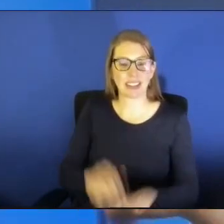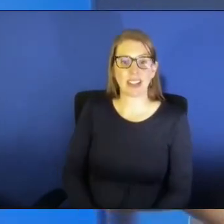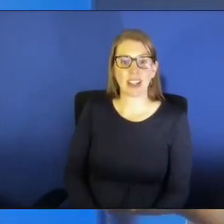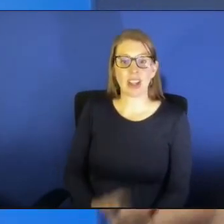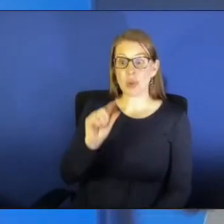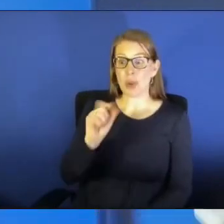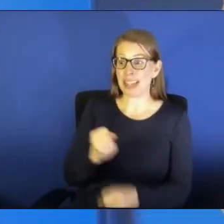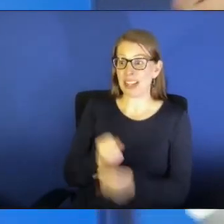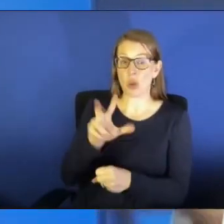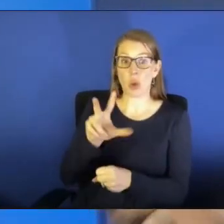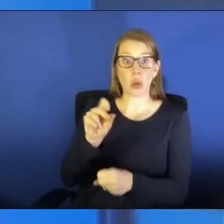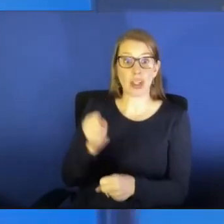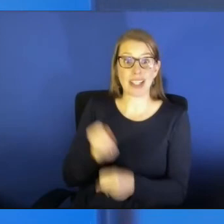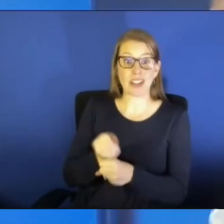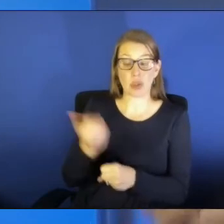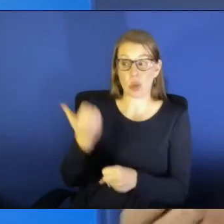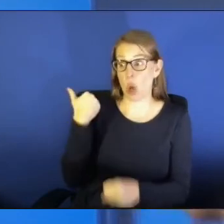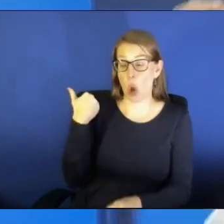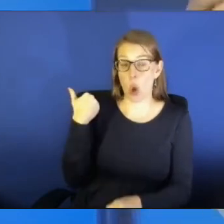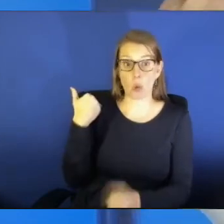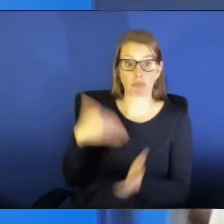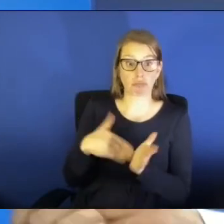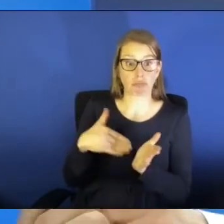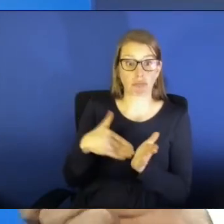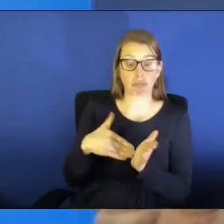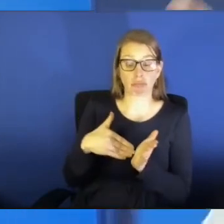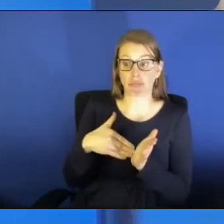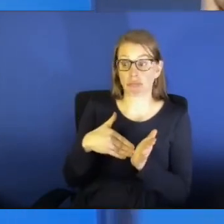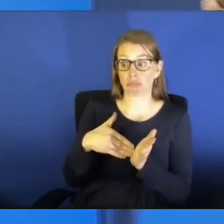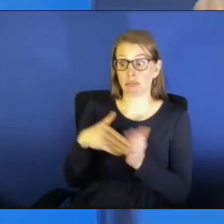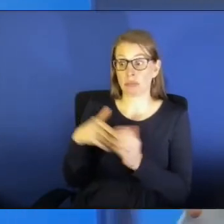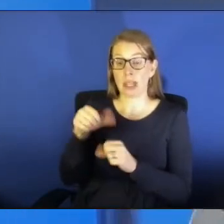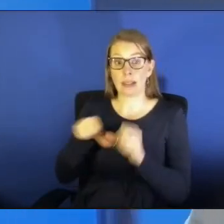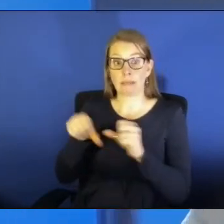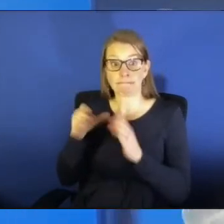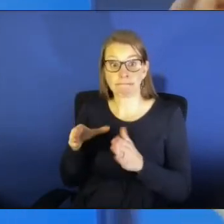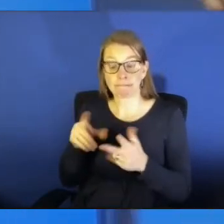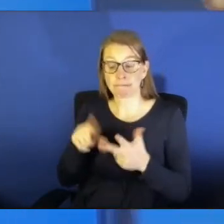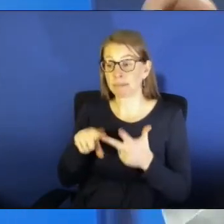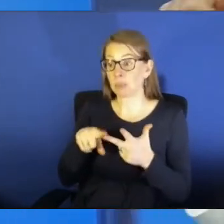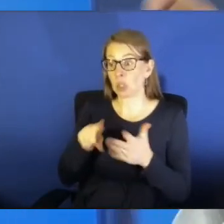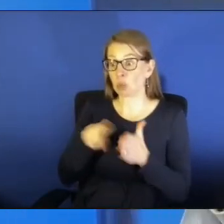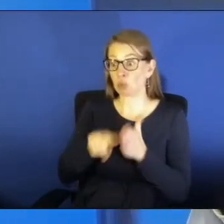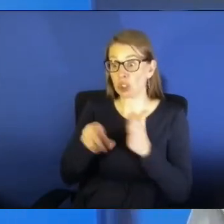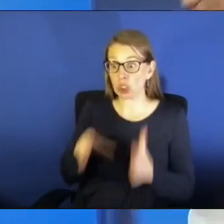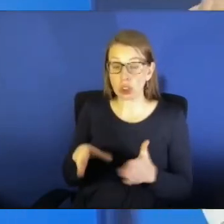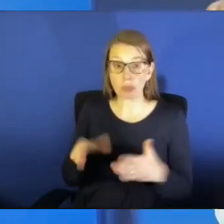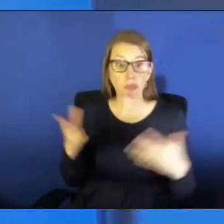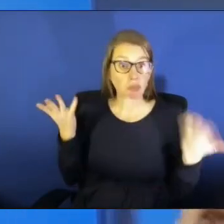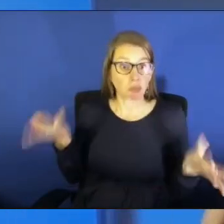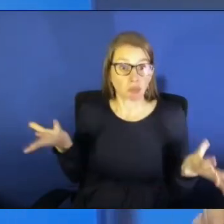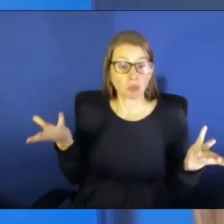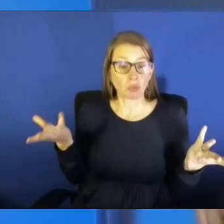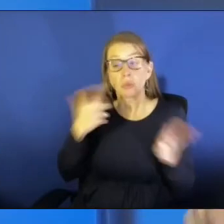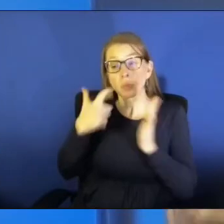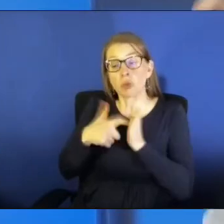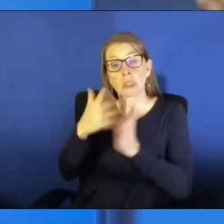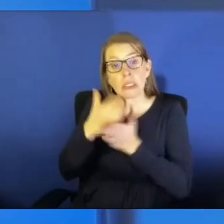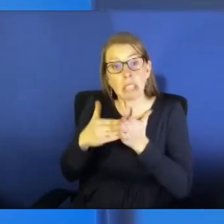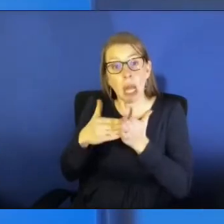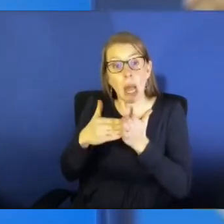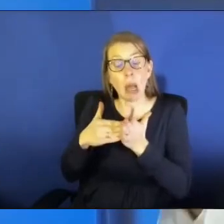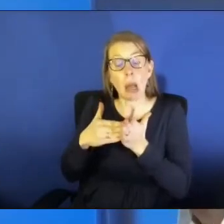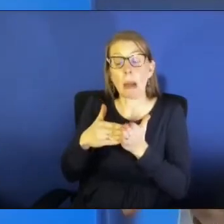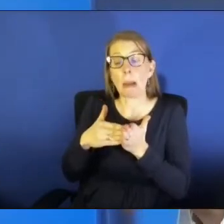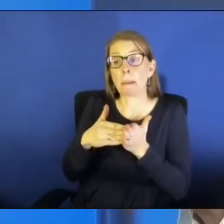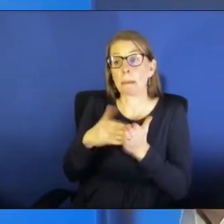years ago, physicians and pathologists and researchers noticed that some patients in their melanoma specimens had a lot